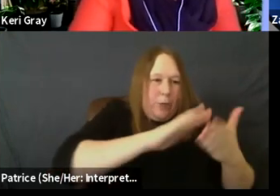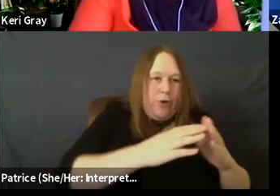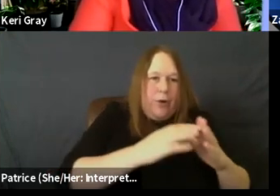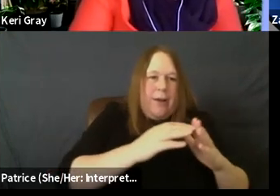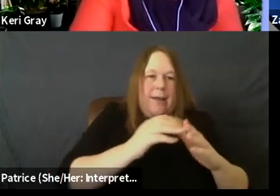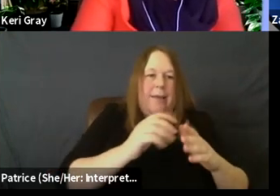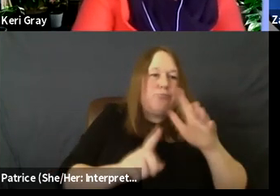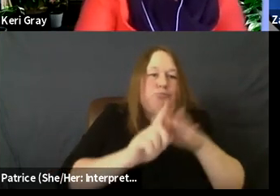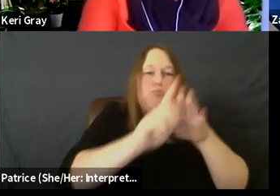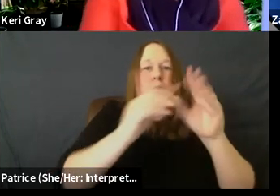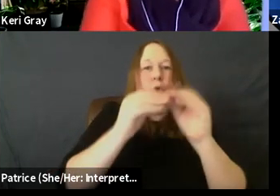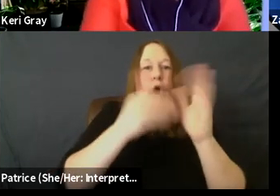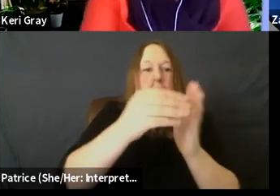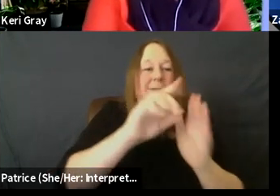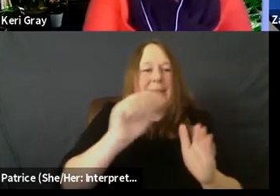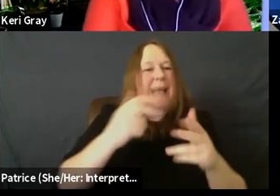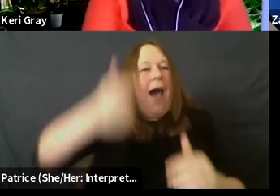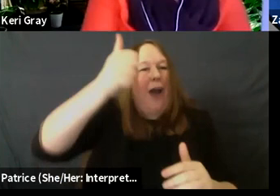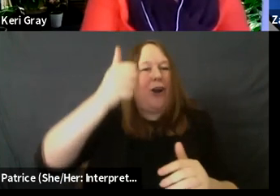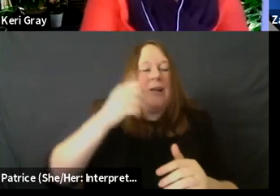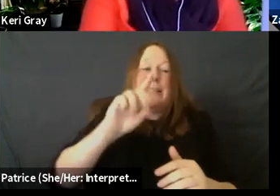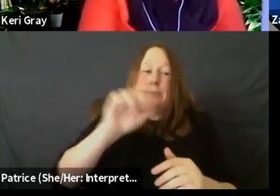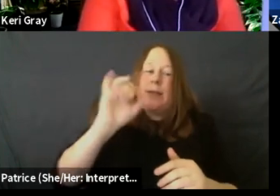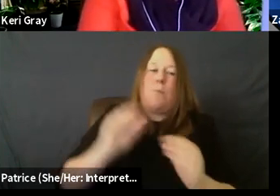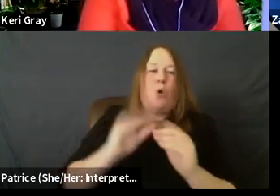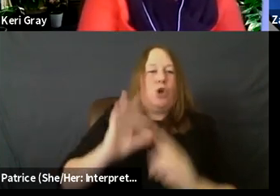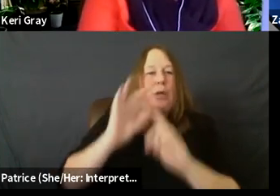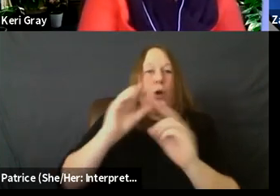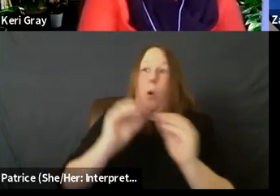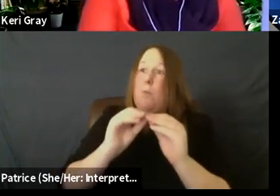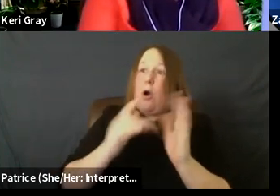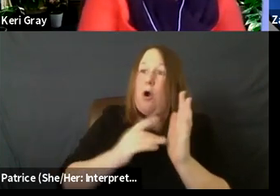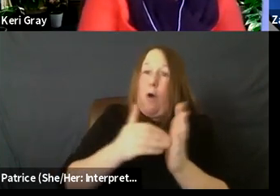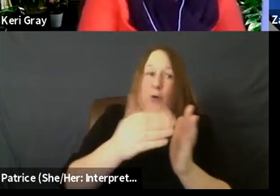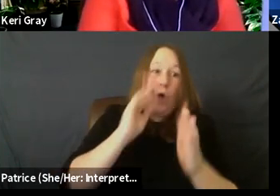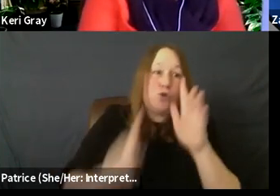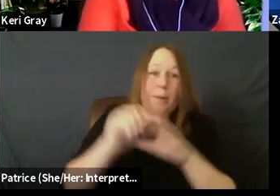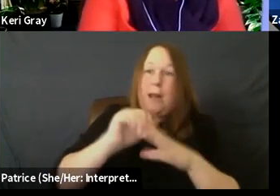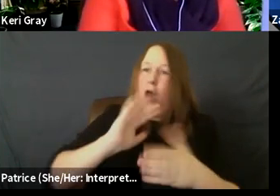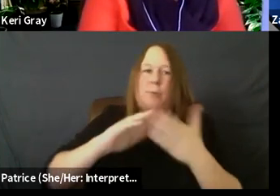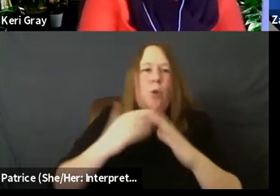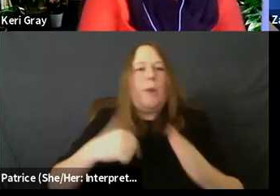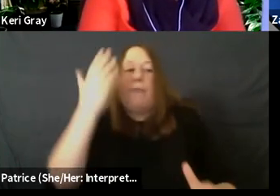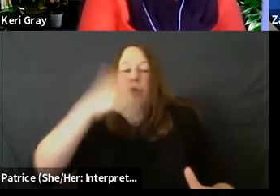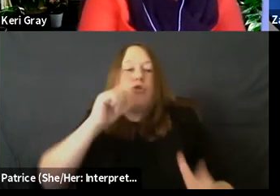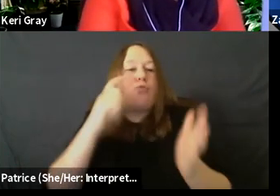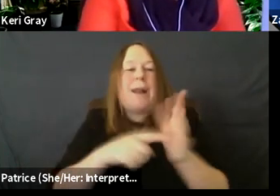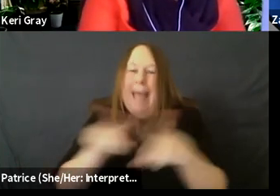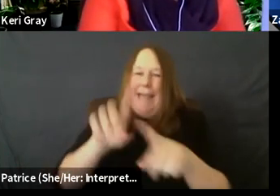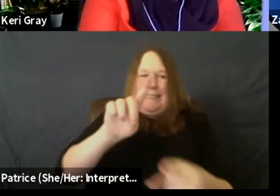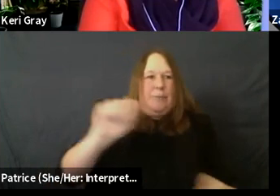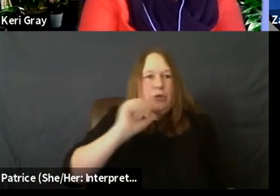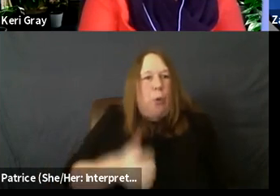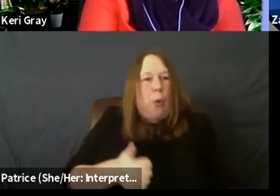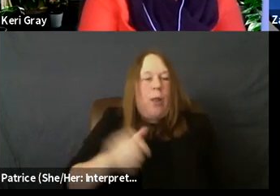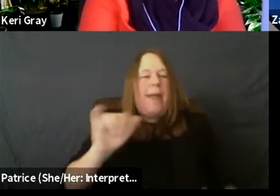higher. And disabilities that are often unique or more likely to appear in our communities, we don't even usually recognize as disabilities.